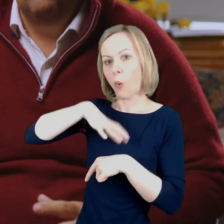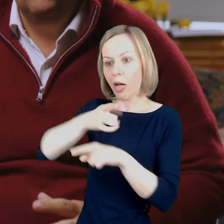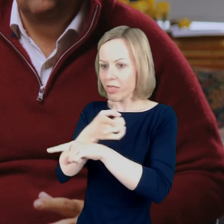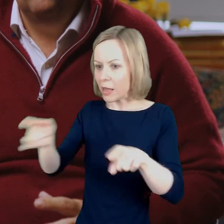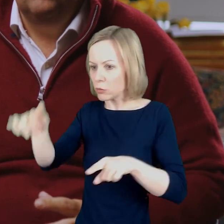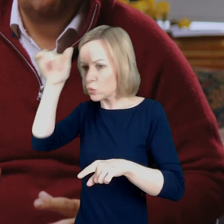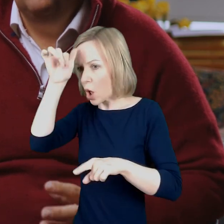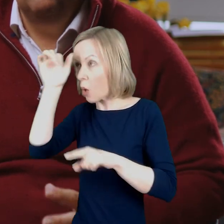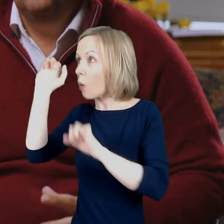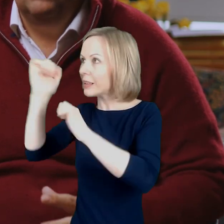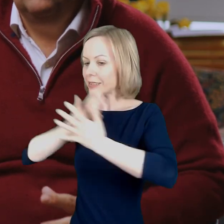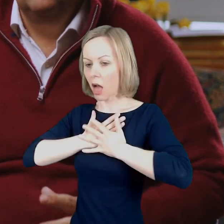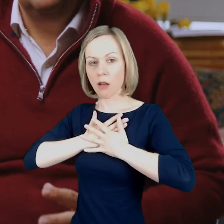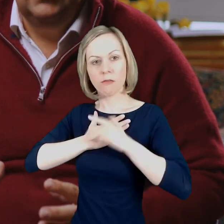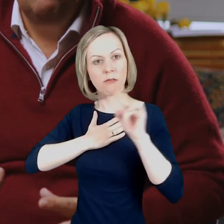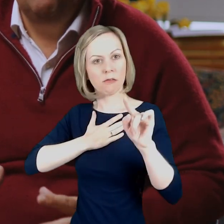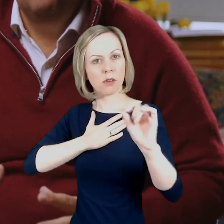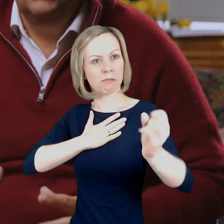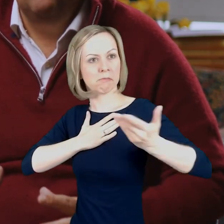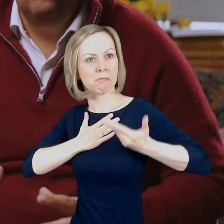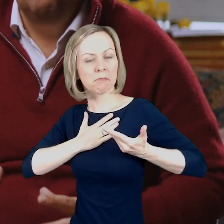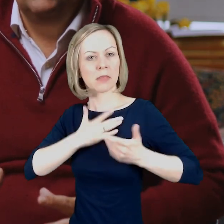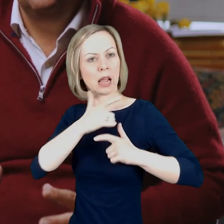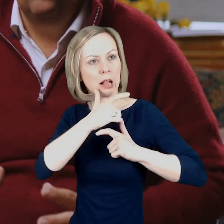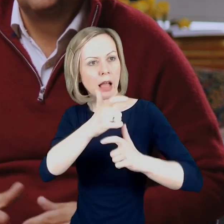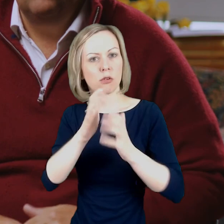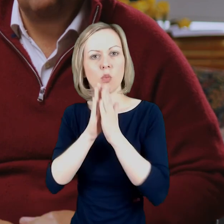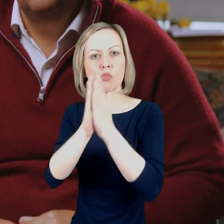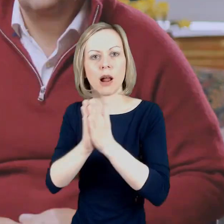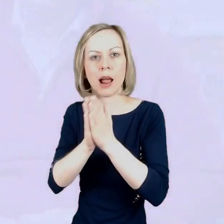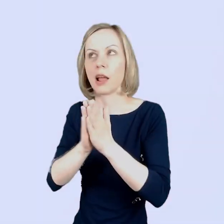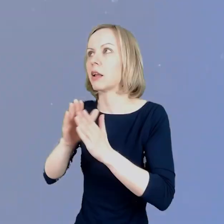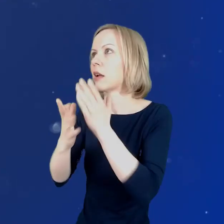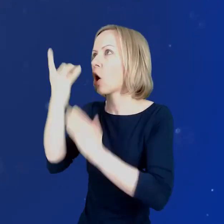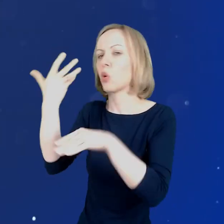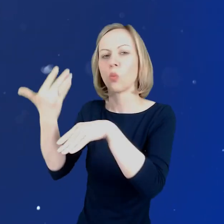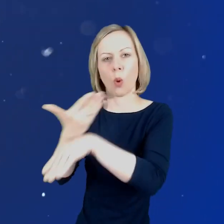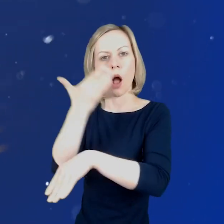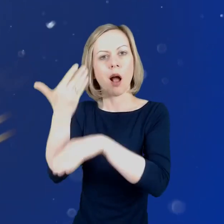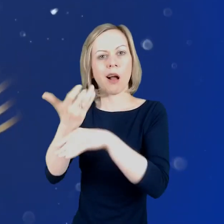the love of God, Muller would say, keep on praying for them. God is at work.